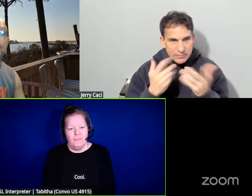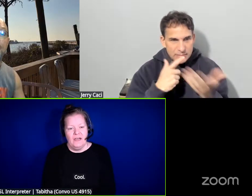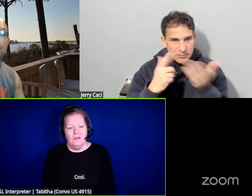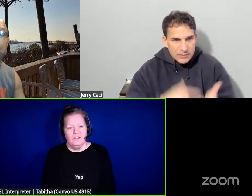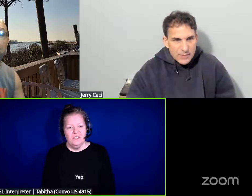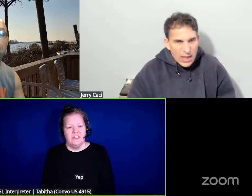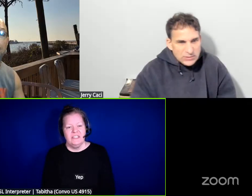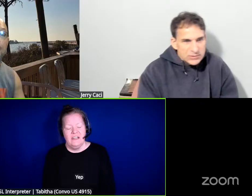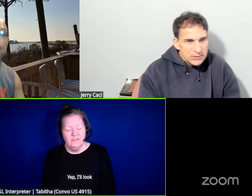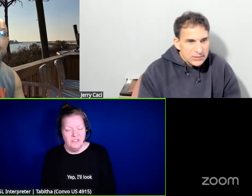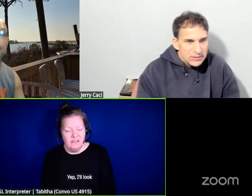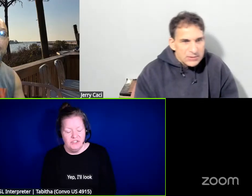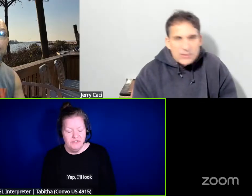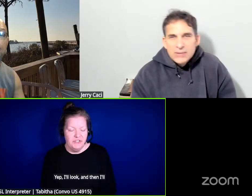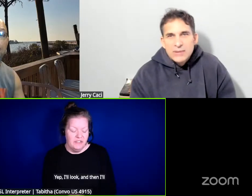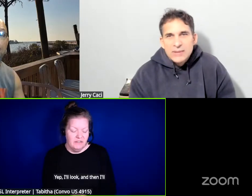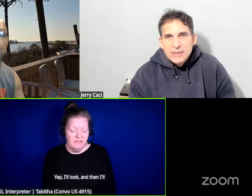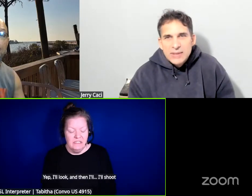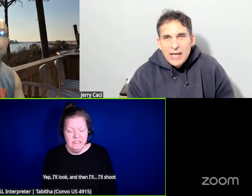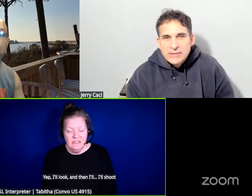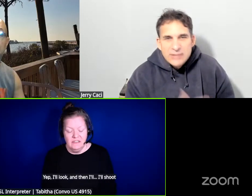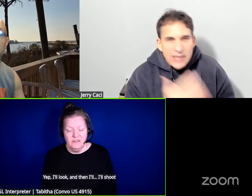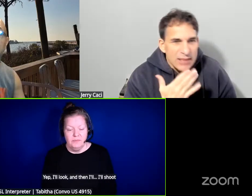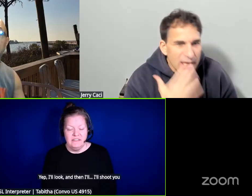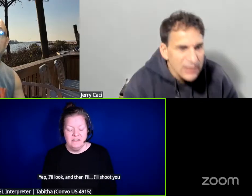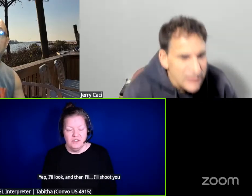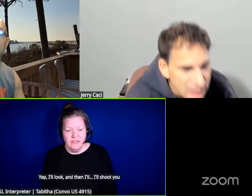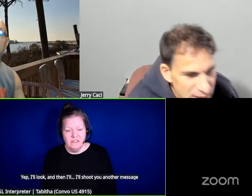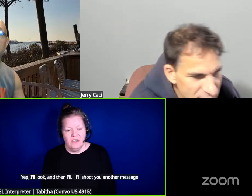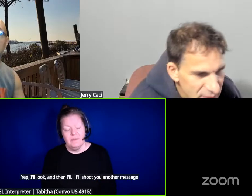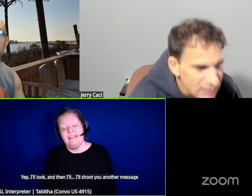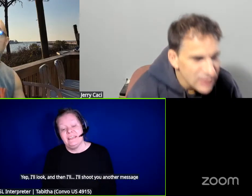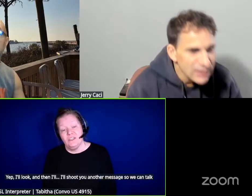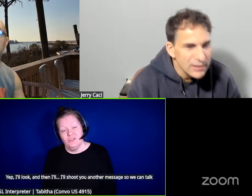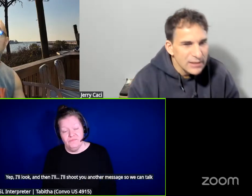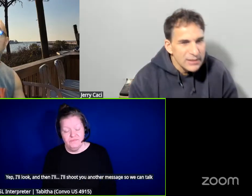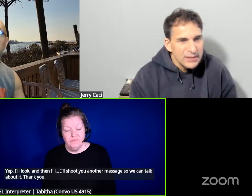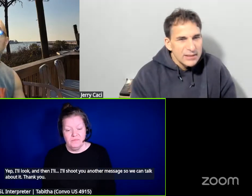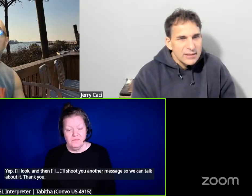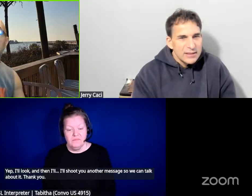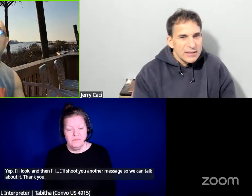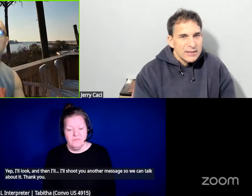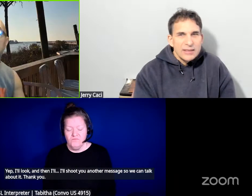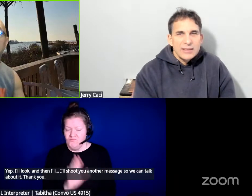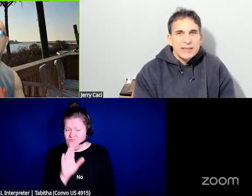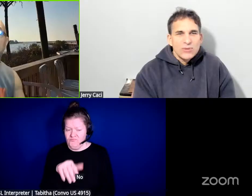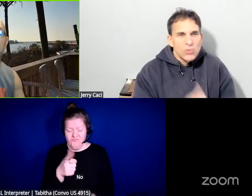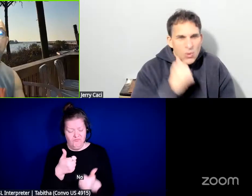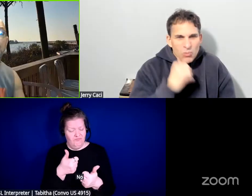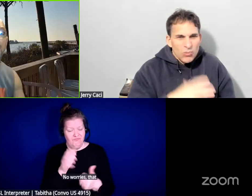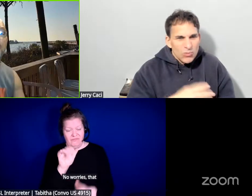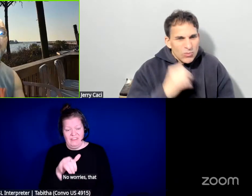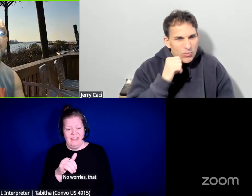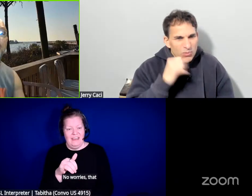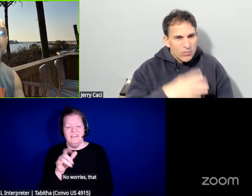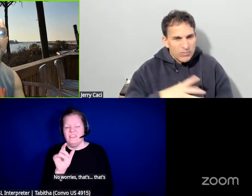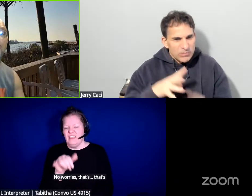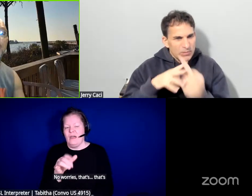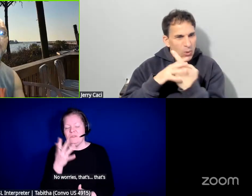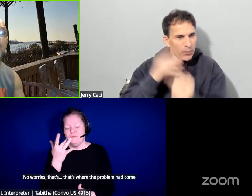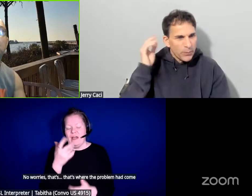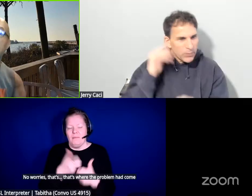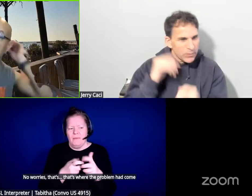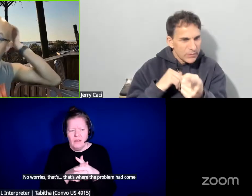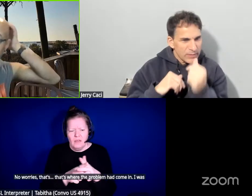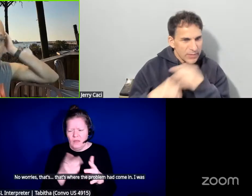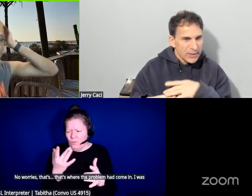Yep. I'll look and then I'll shoot you another message so we can talk about it. Thank you. No worries. That's where the problem had come in. I was